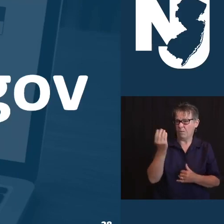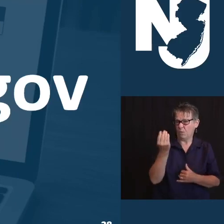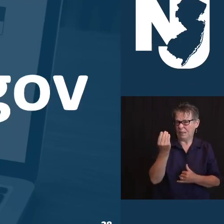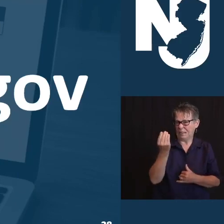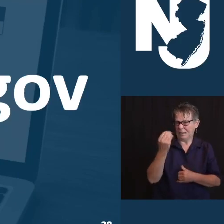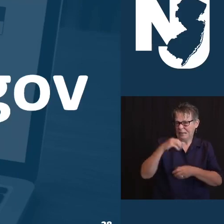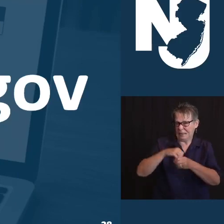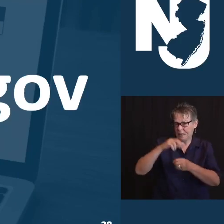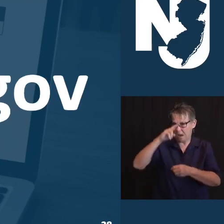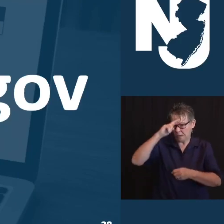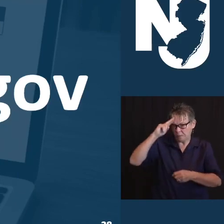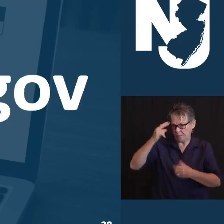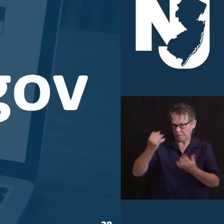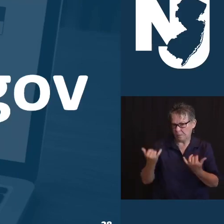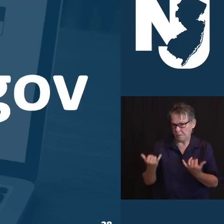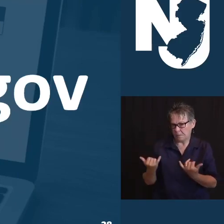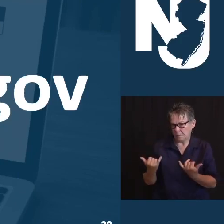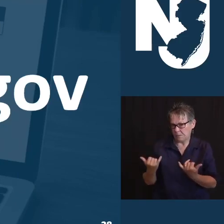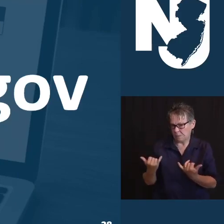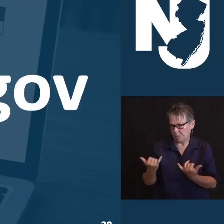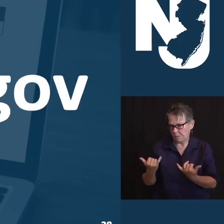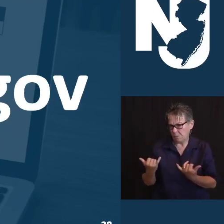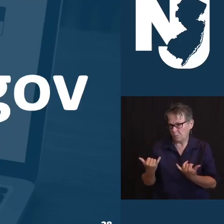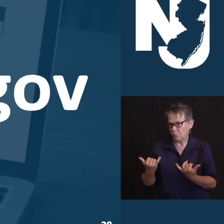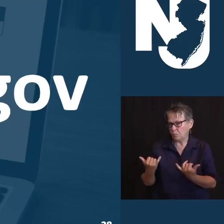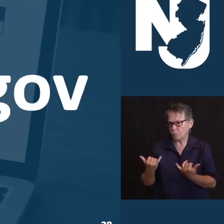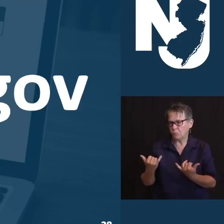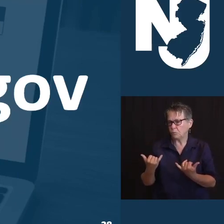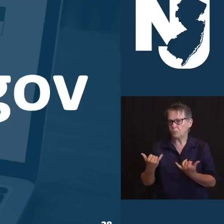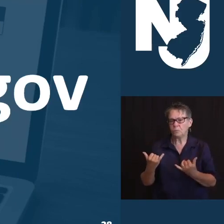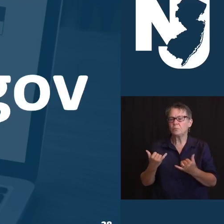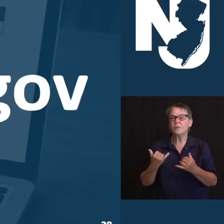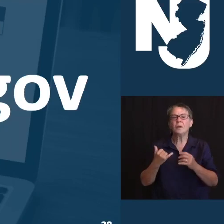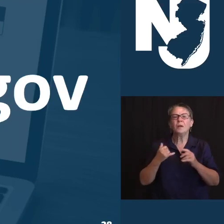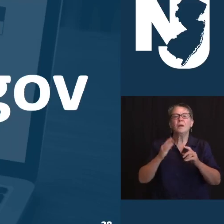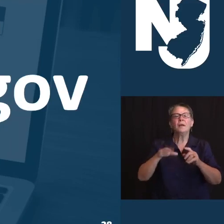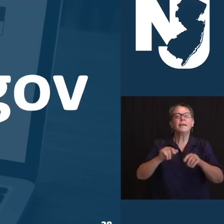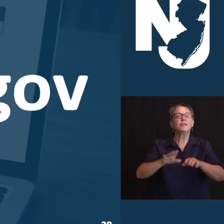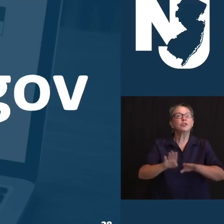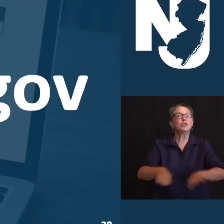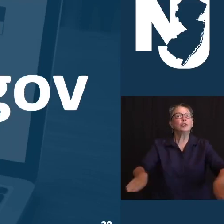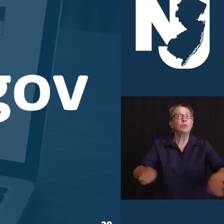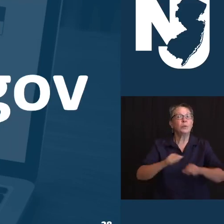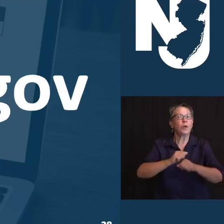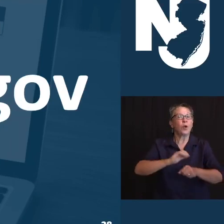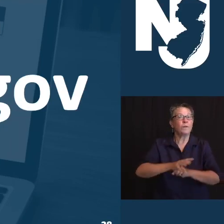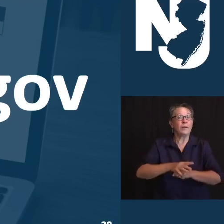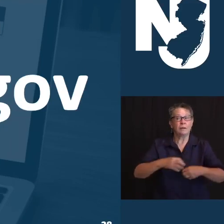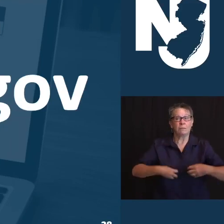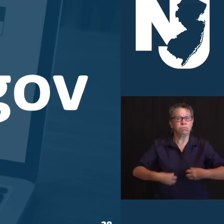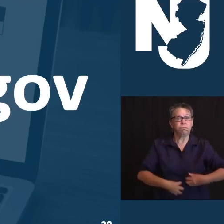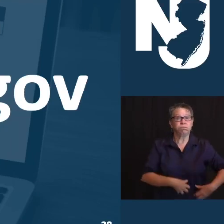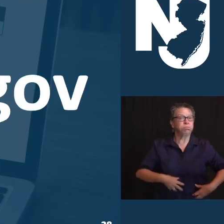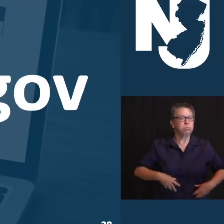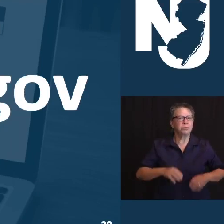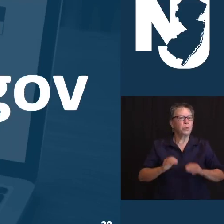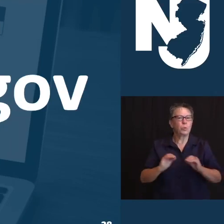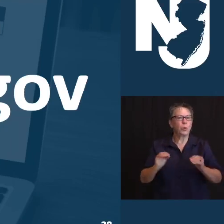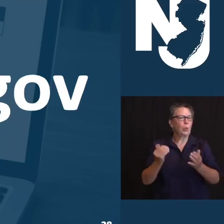of multi-system inflammatory syndrome in children. There are 55 cases in our